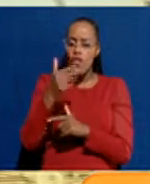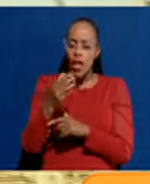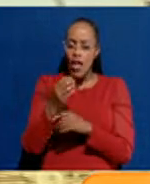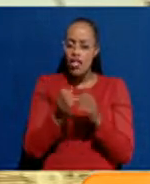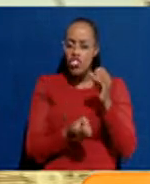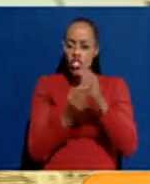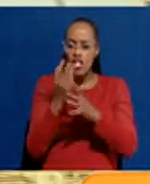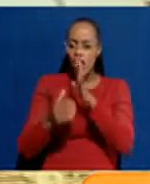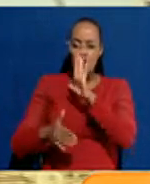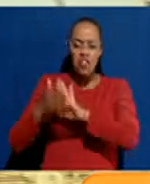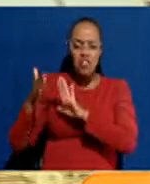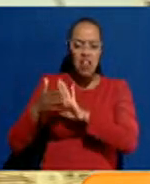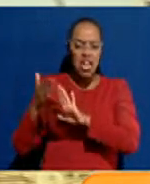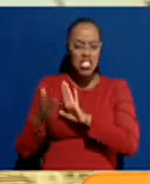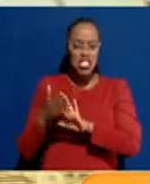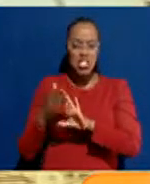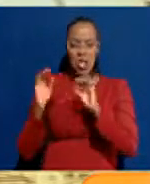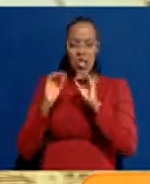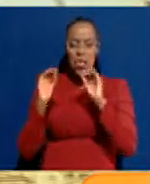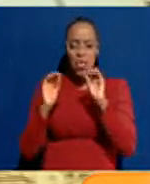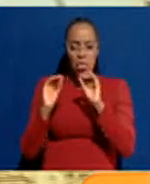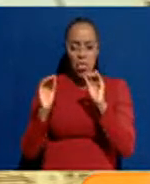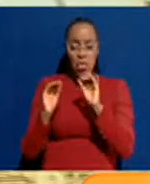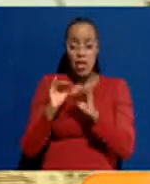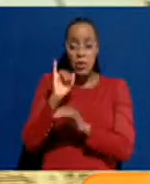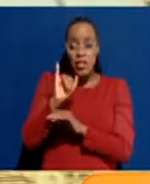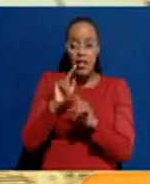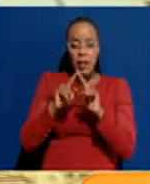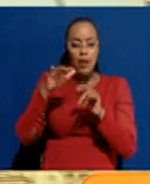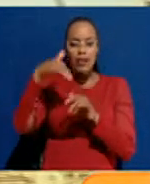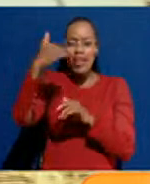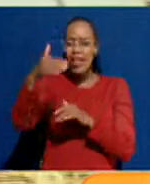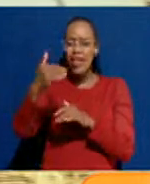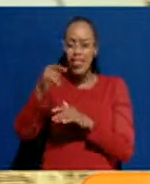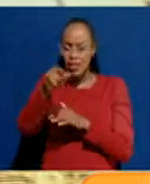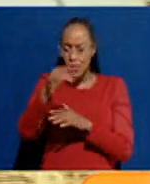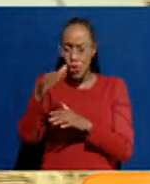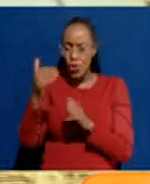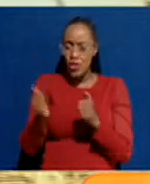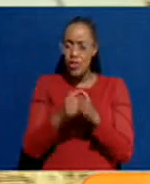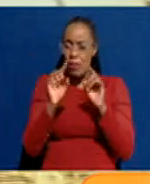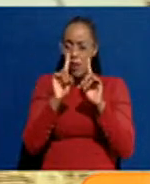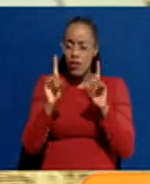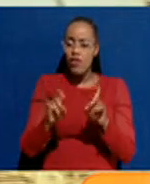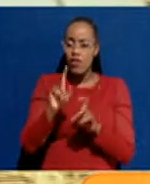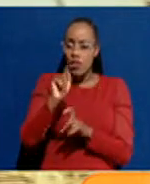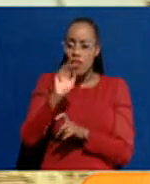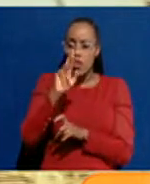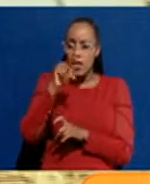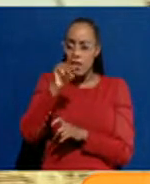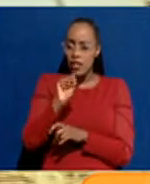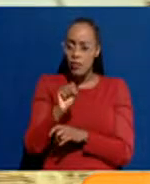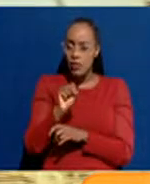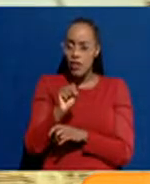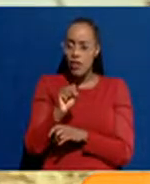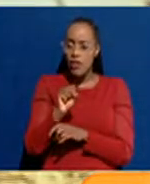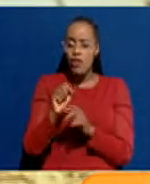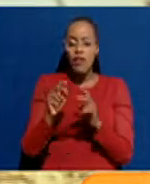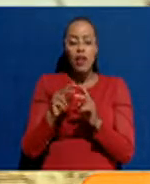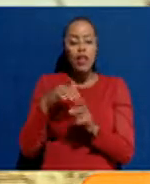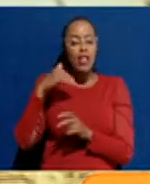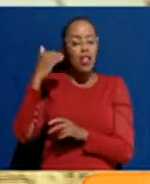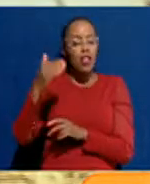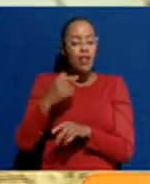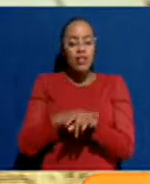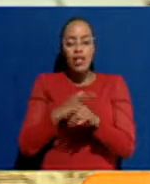not quick enough to rise up to bridge that gap. So how often does that happen? In terms of trips? Yep. Trips are so frequent.